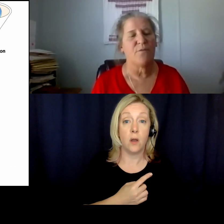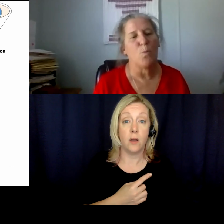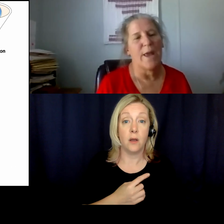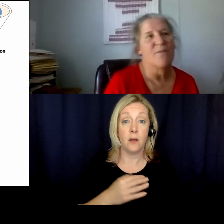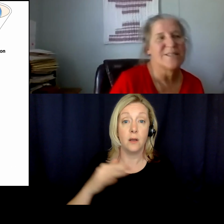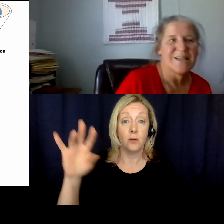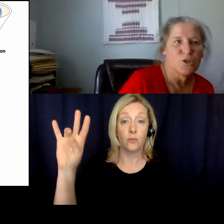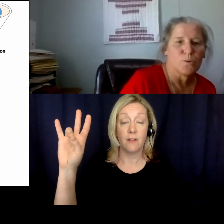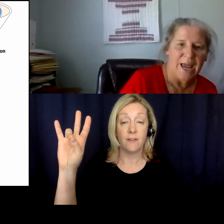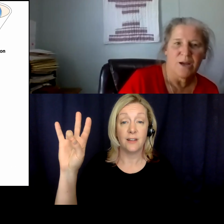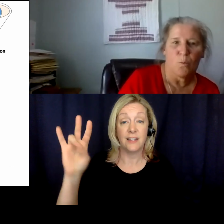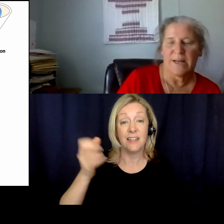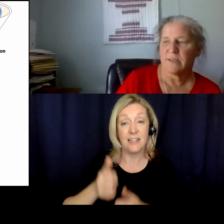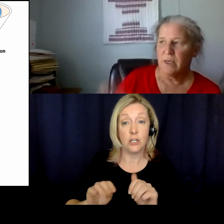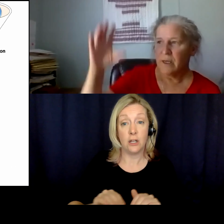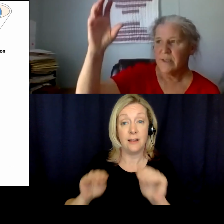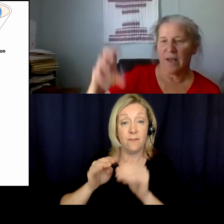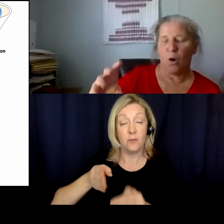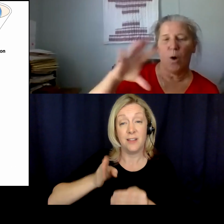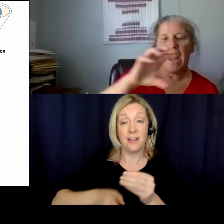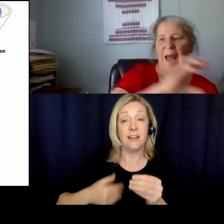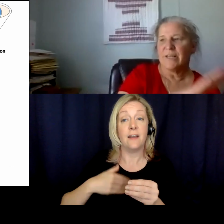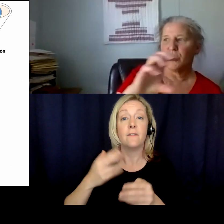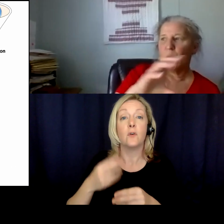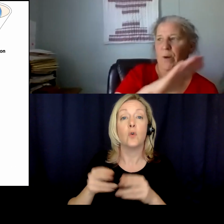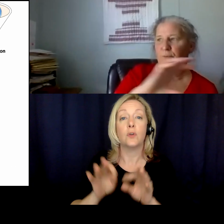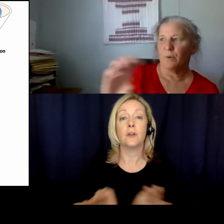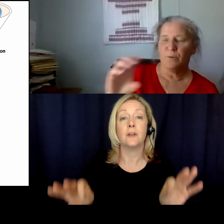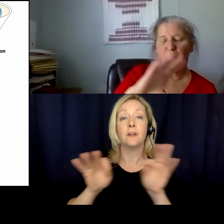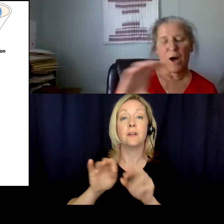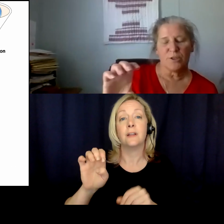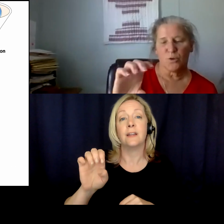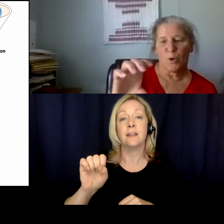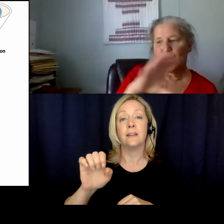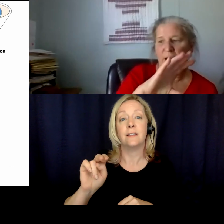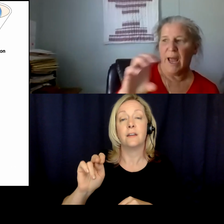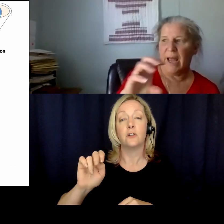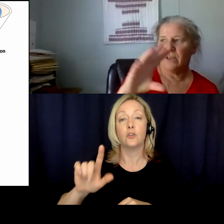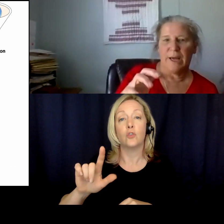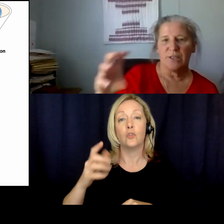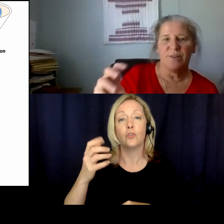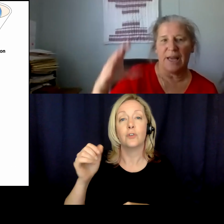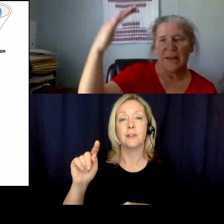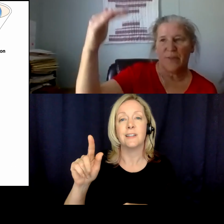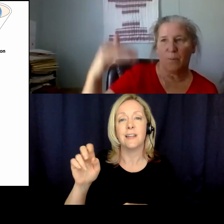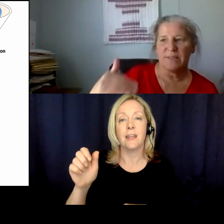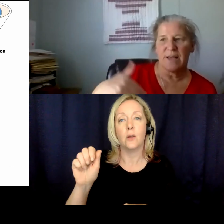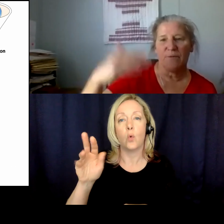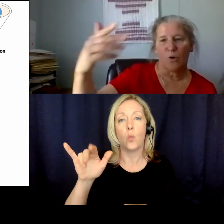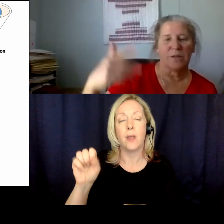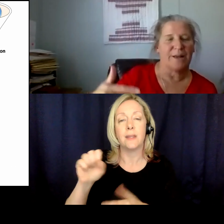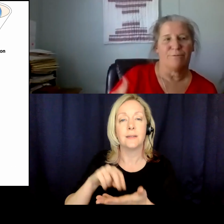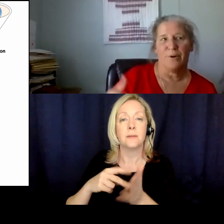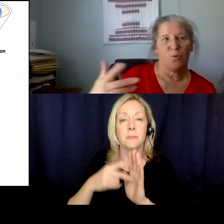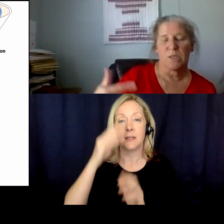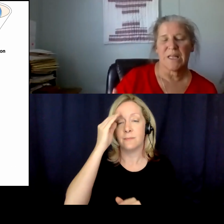one of them, we have essential takeaways. So as you're going through the module and you get to the end, there'll be